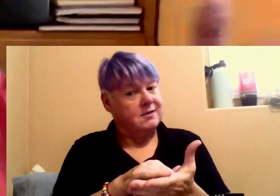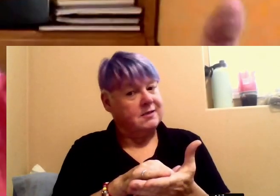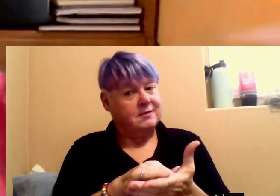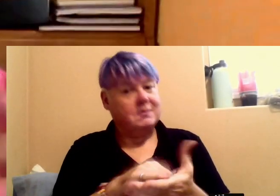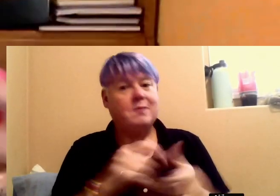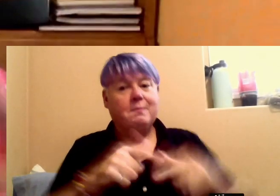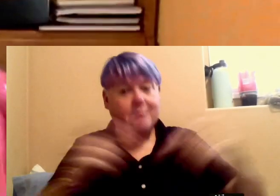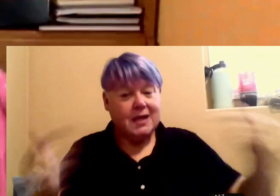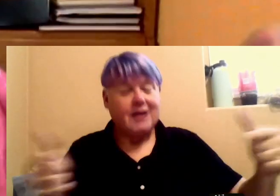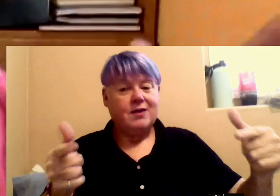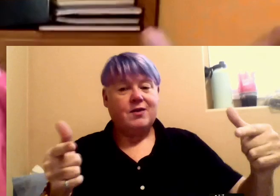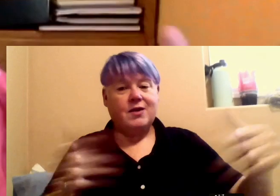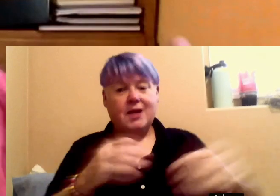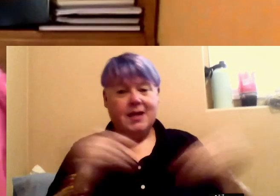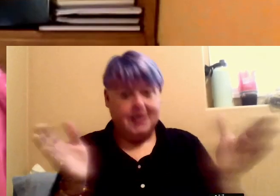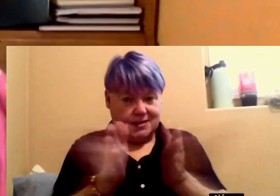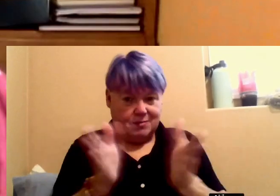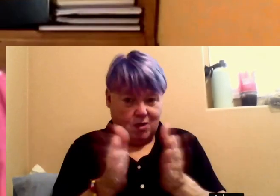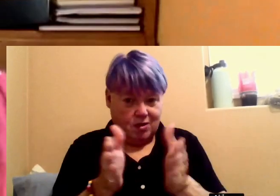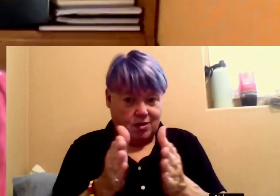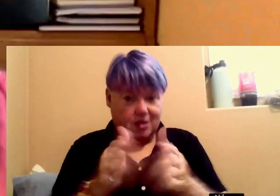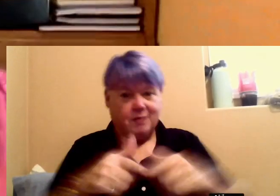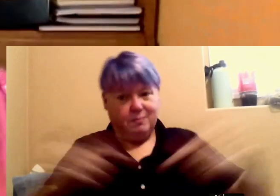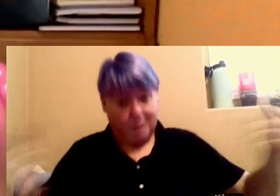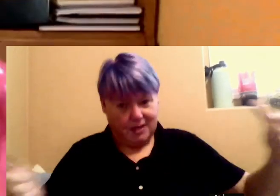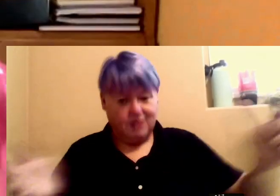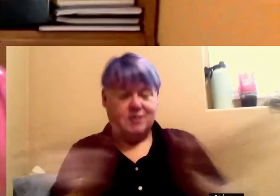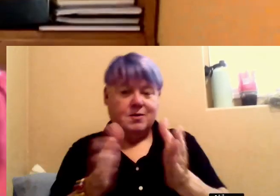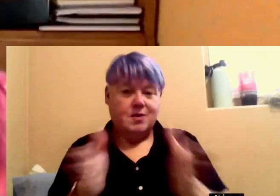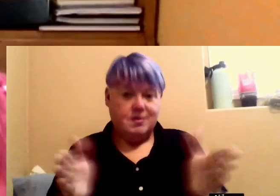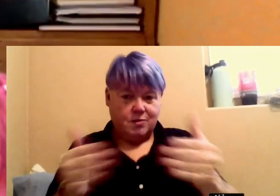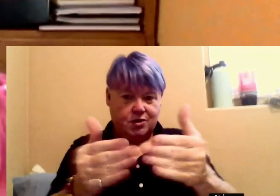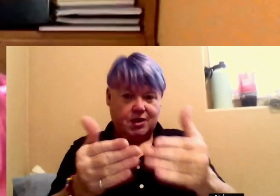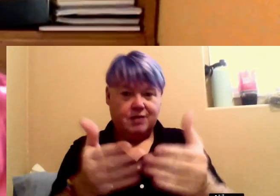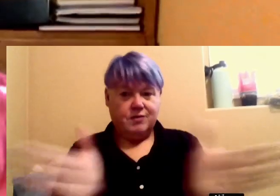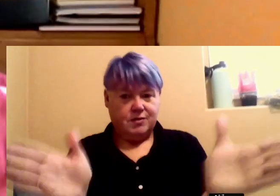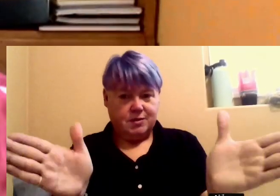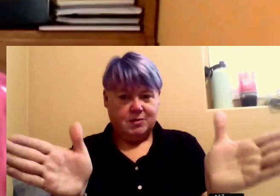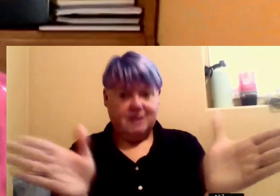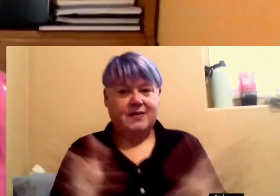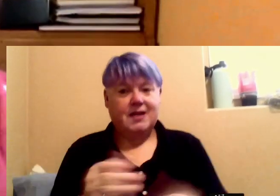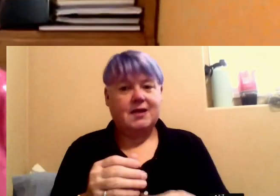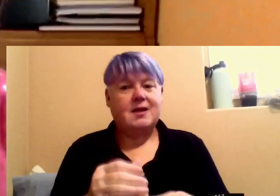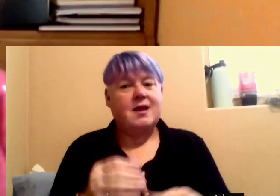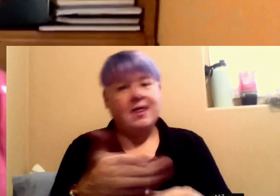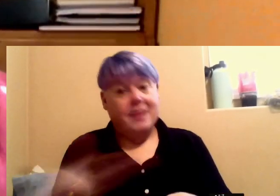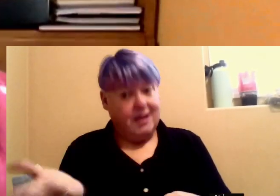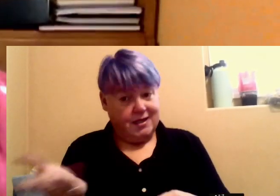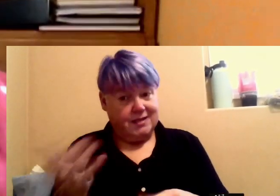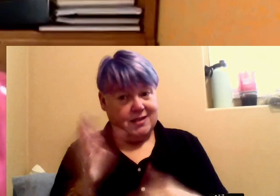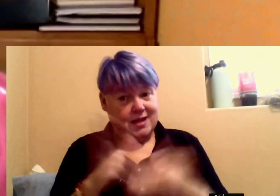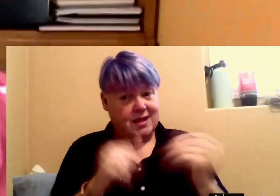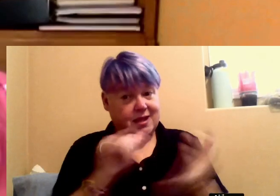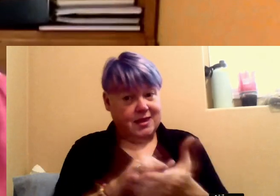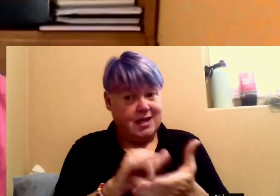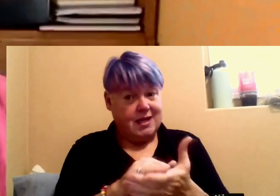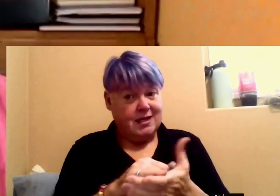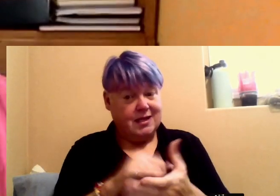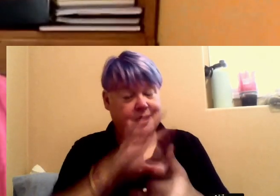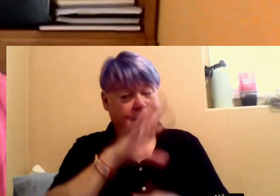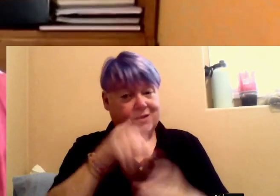bigger and yet smaller and more general and more specific issues than that. And it includes people who